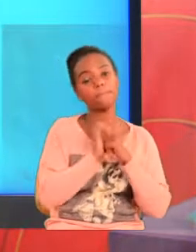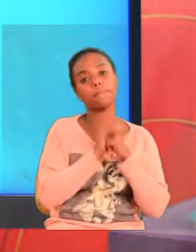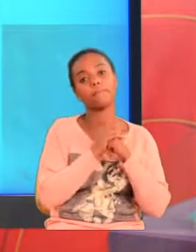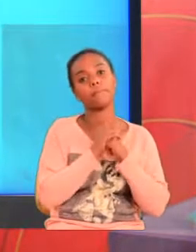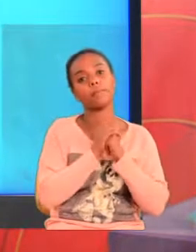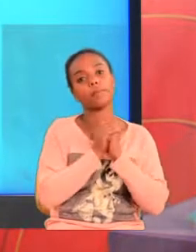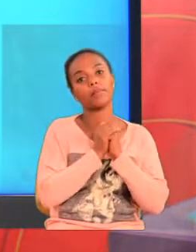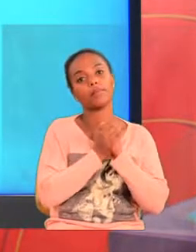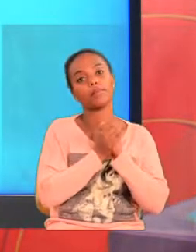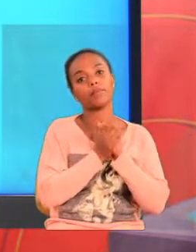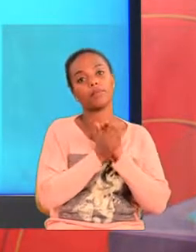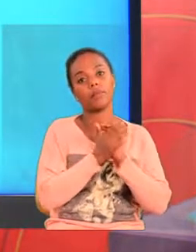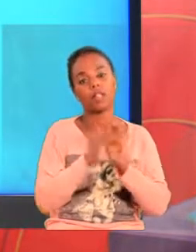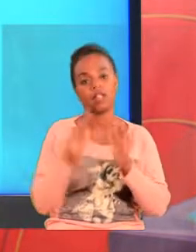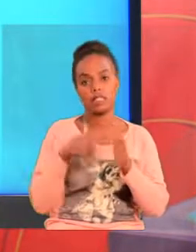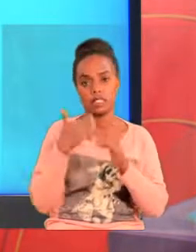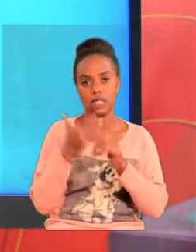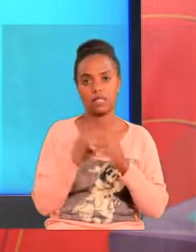does not come, then